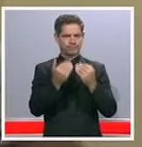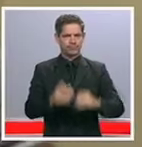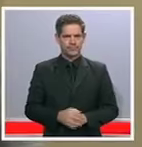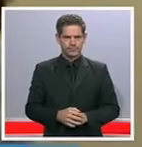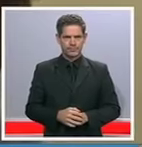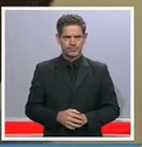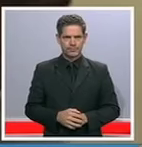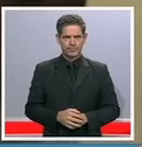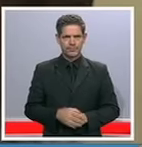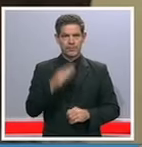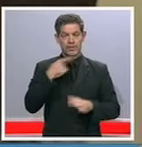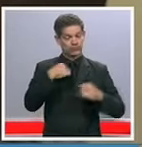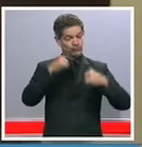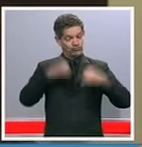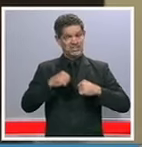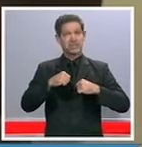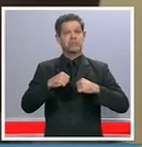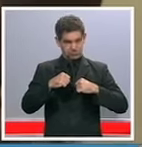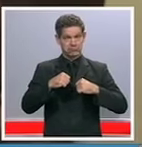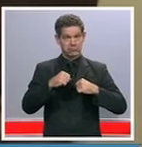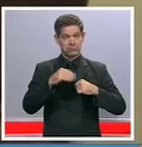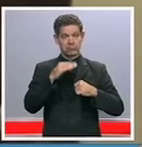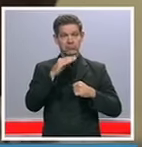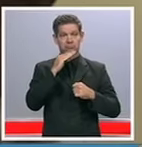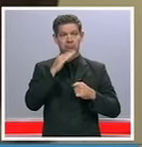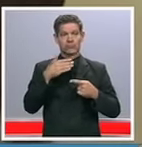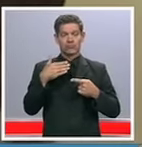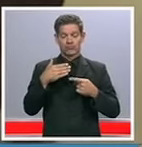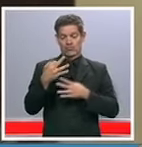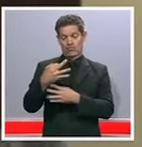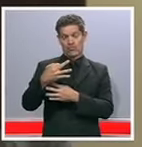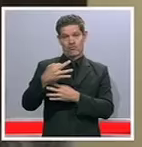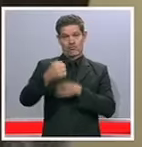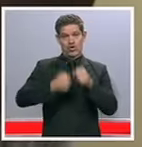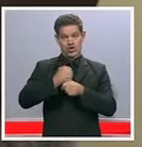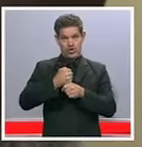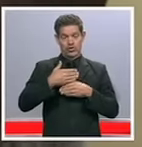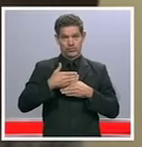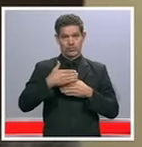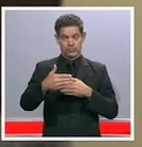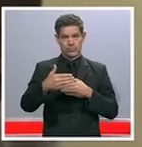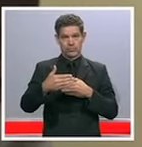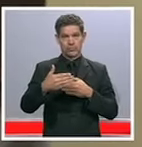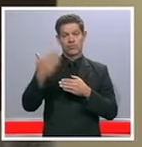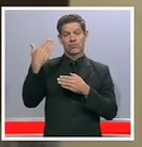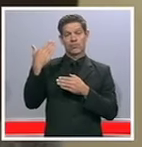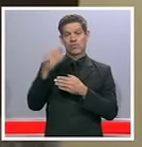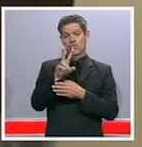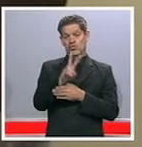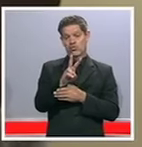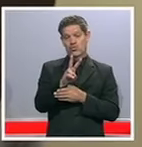What this agreement entails is that over a period of 3 years, taking